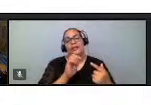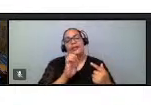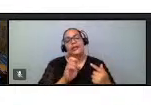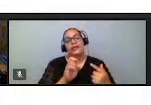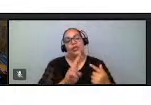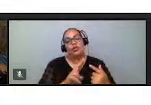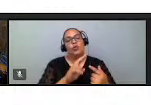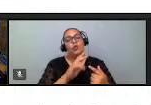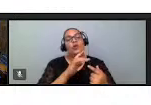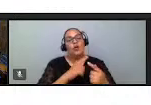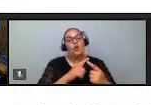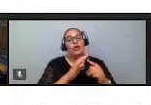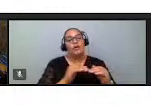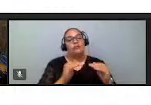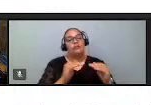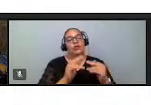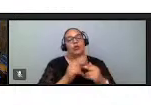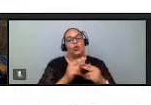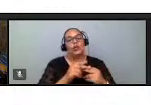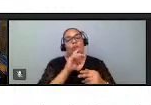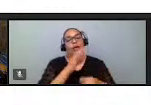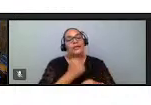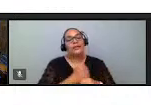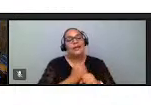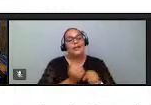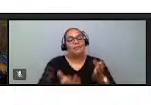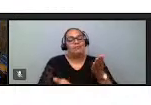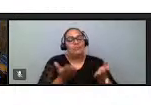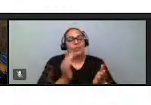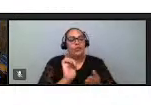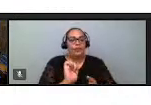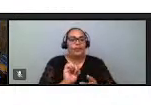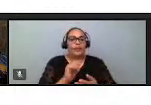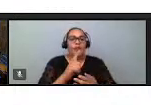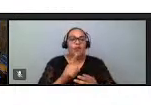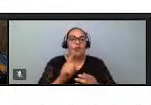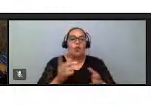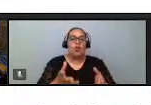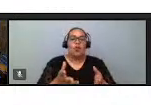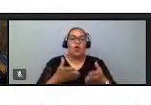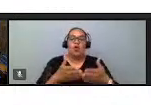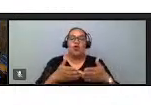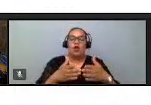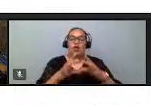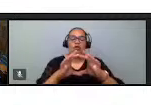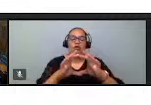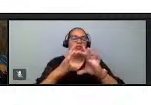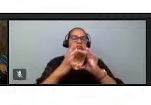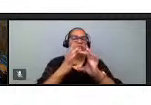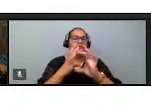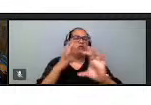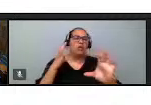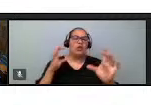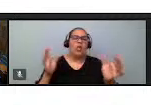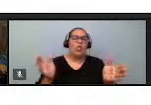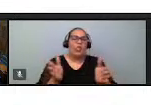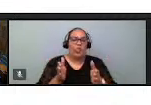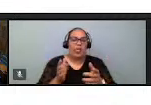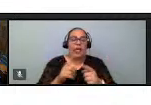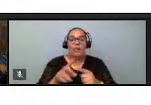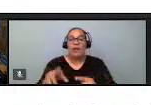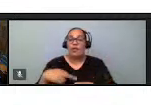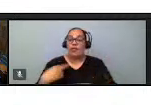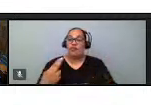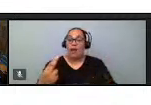20t equivalent units that's the standard measure of a container it's a smaller container on the right